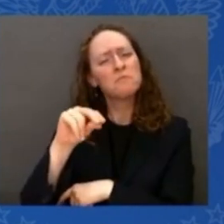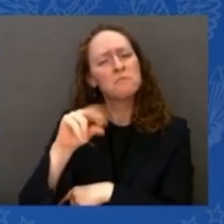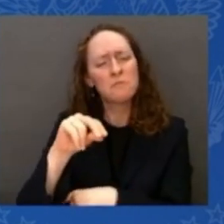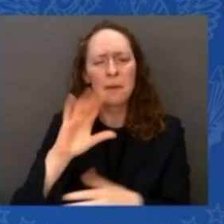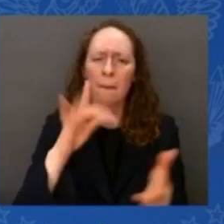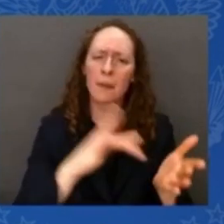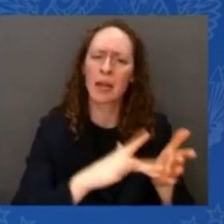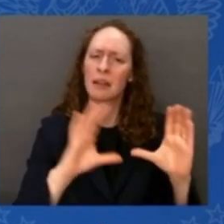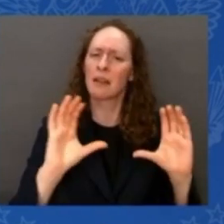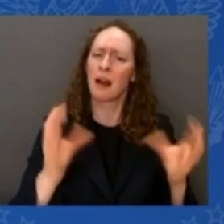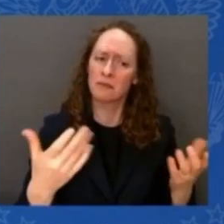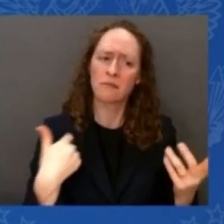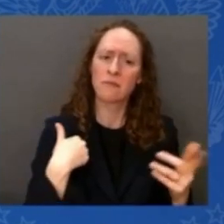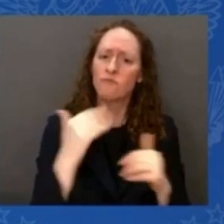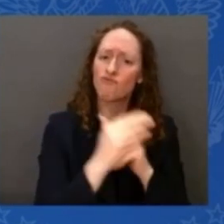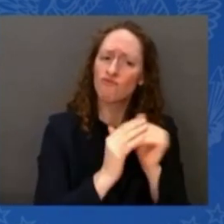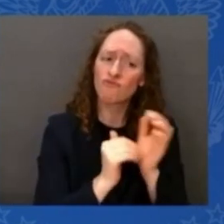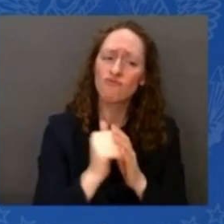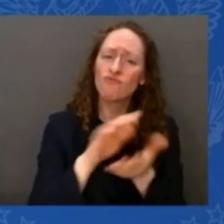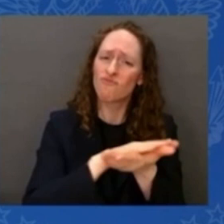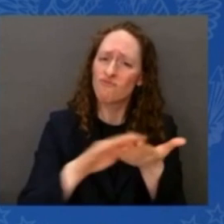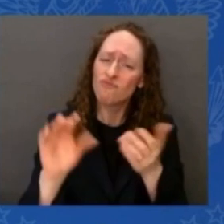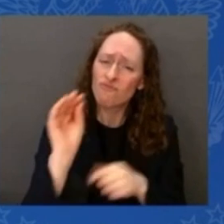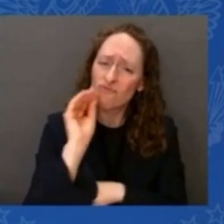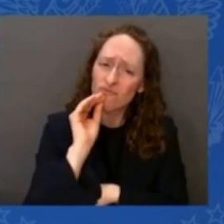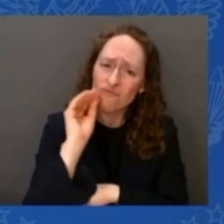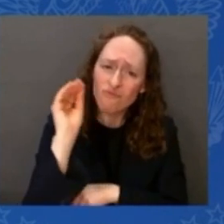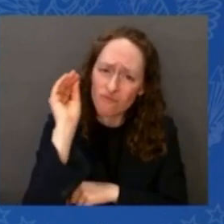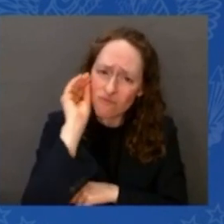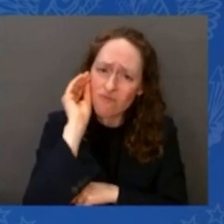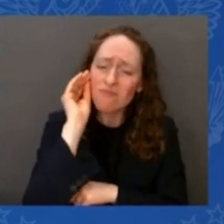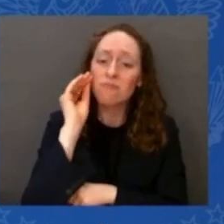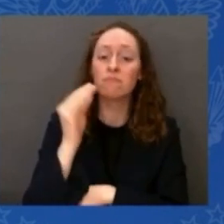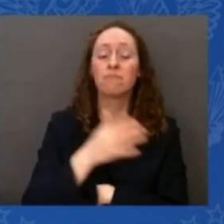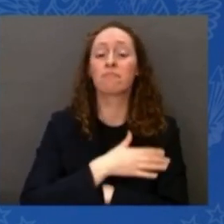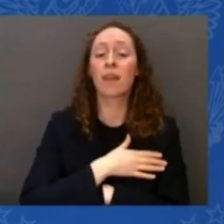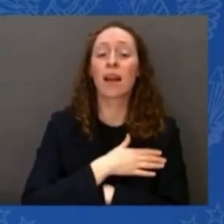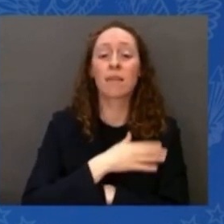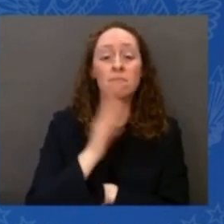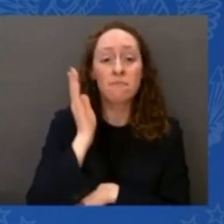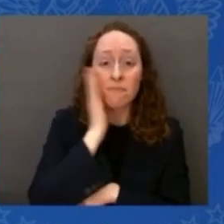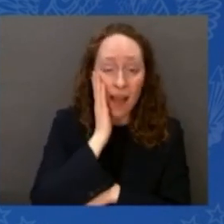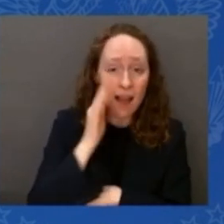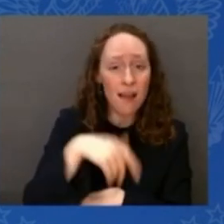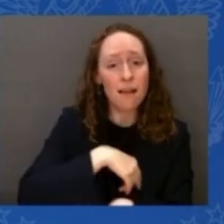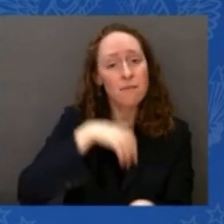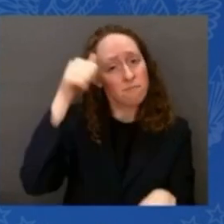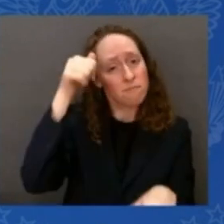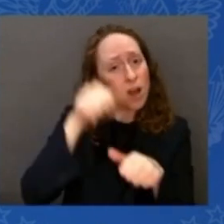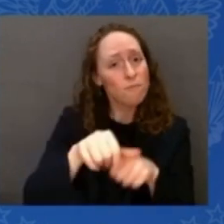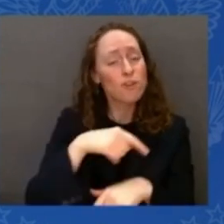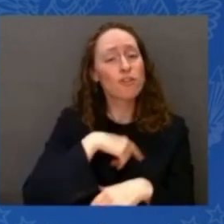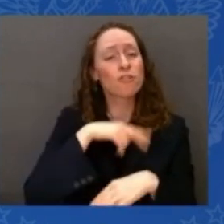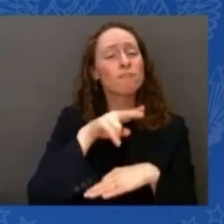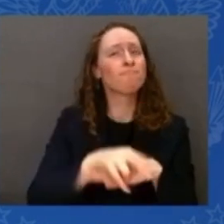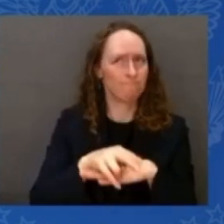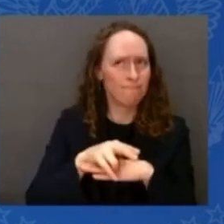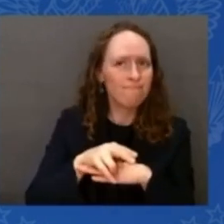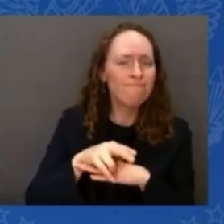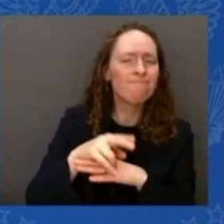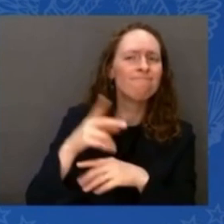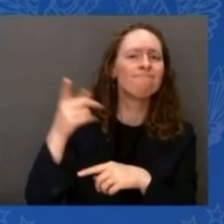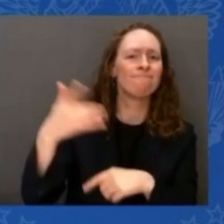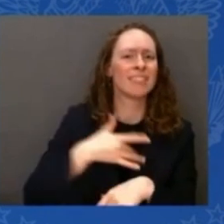headboard was up against the wall where my dad's on the other side, my dad and mom. One night I remember my dad, you could hear how restless he